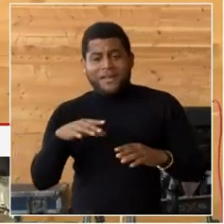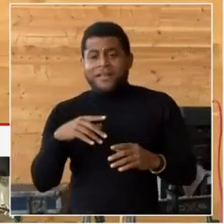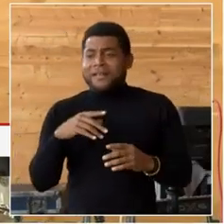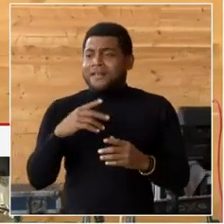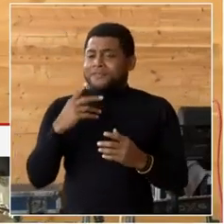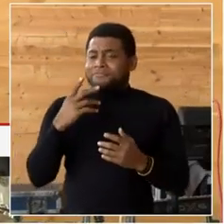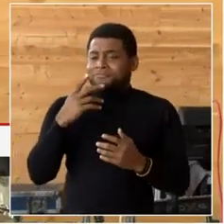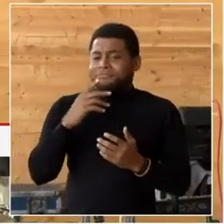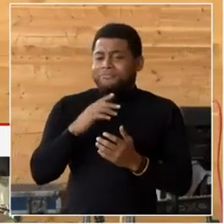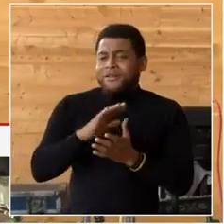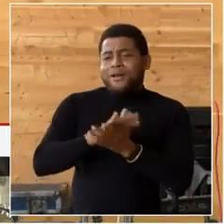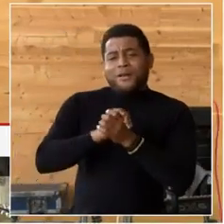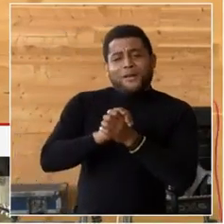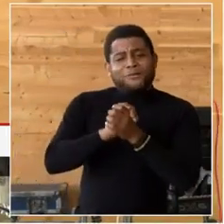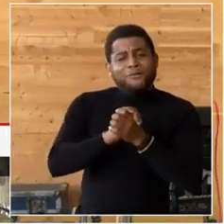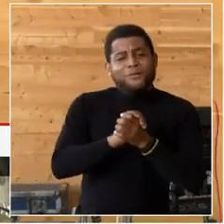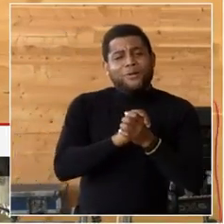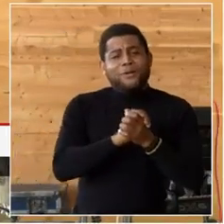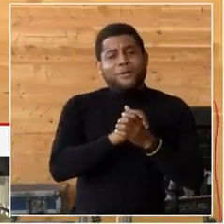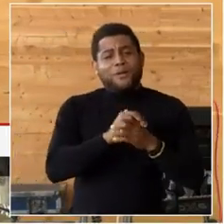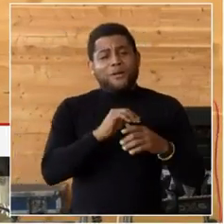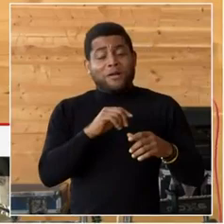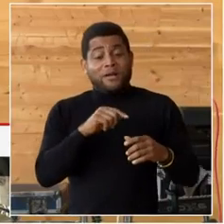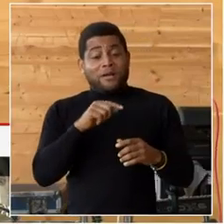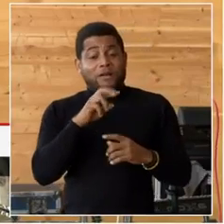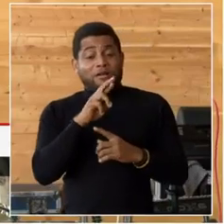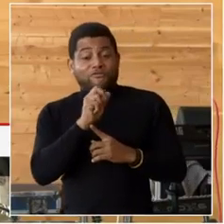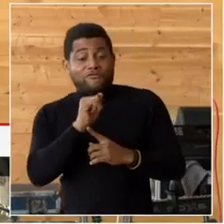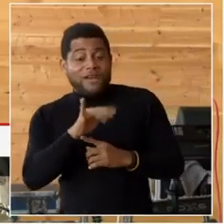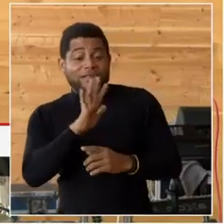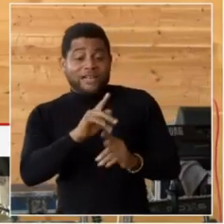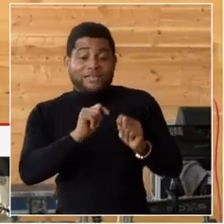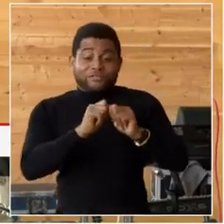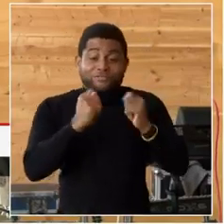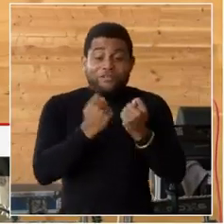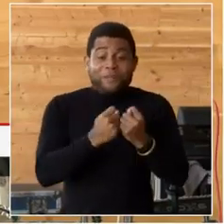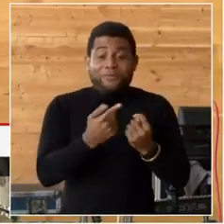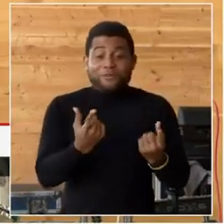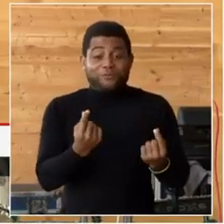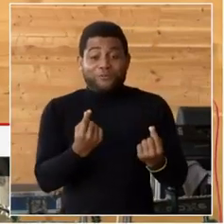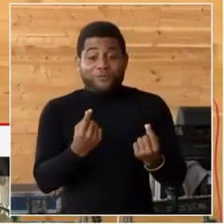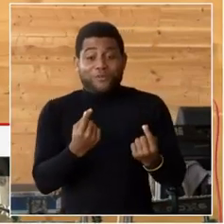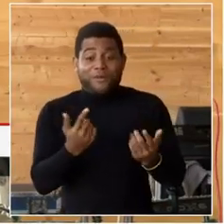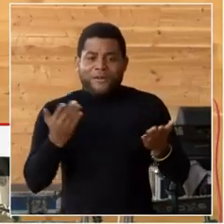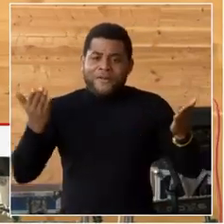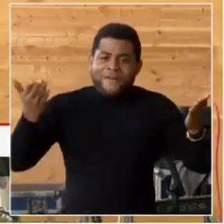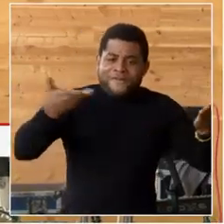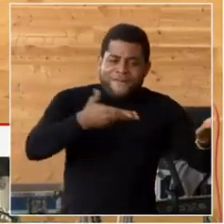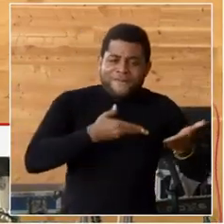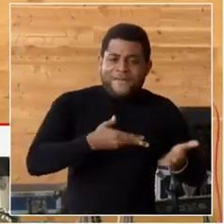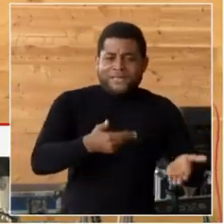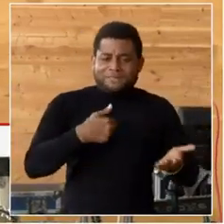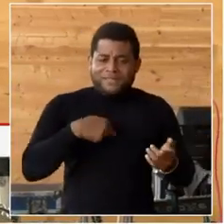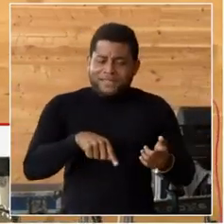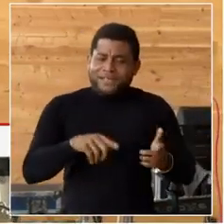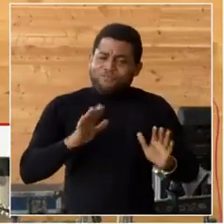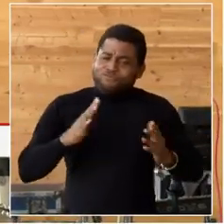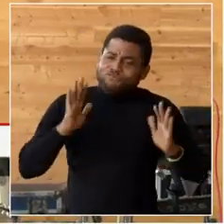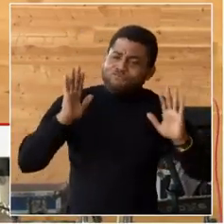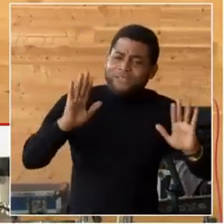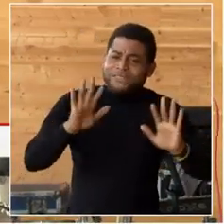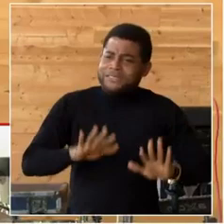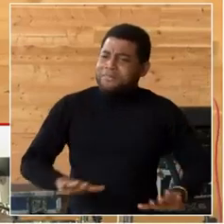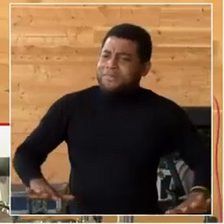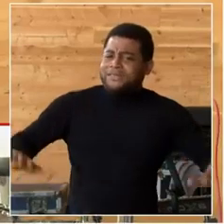to congratulate Monica Ray and her team for providing this incredible space and incredible opportunities for